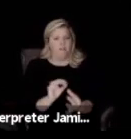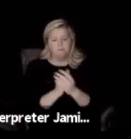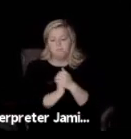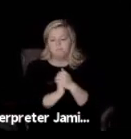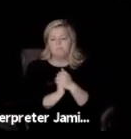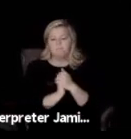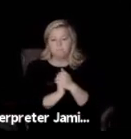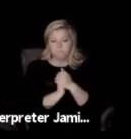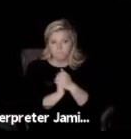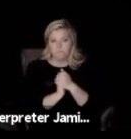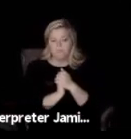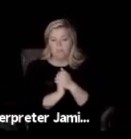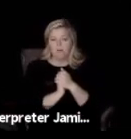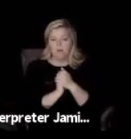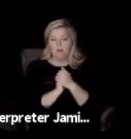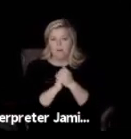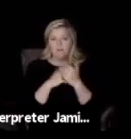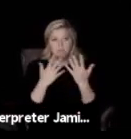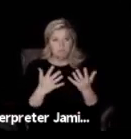was a